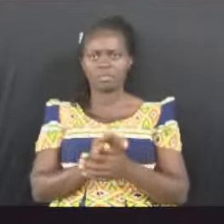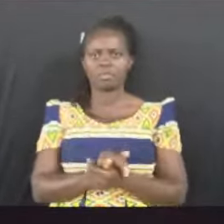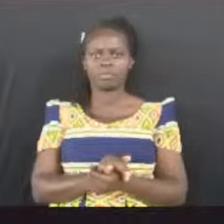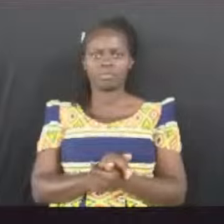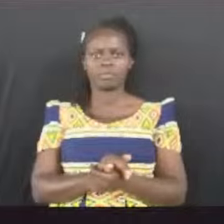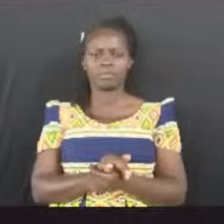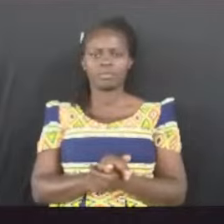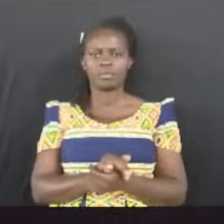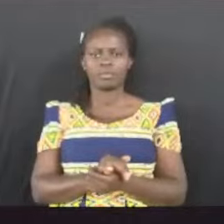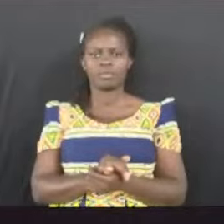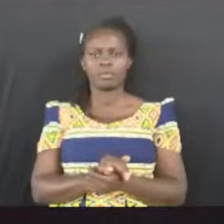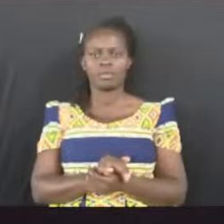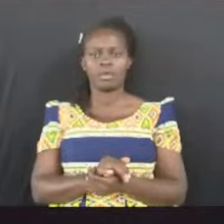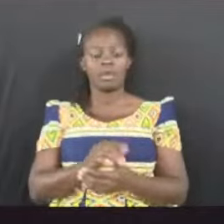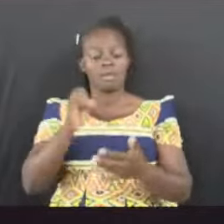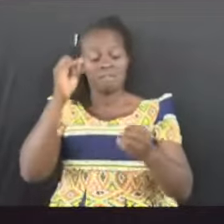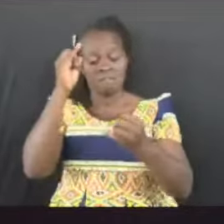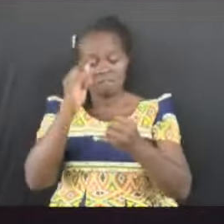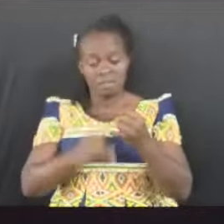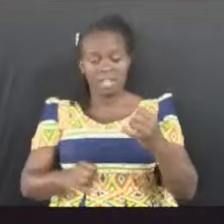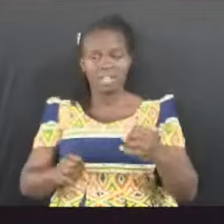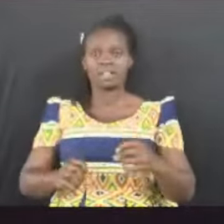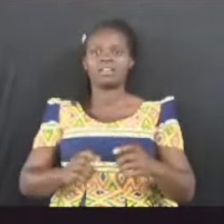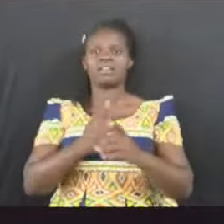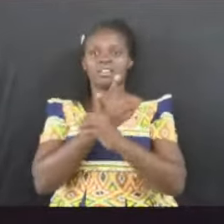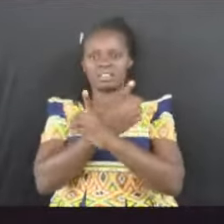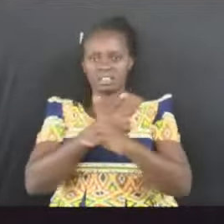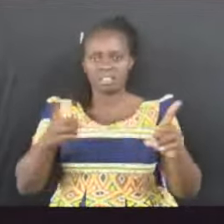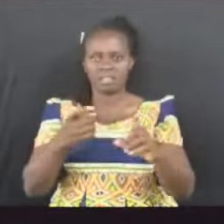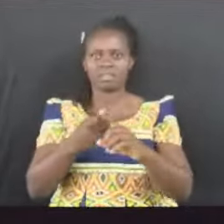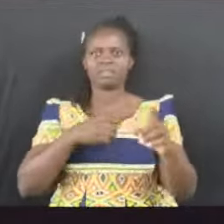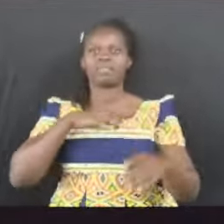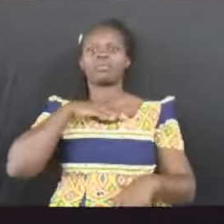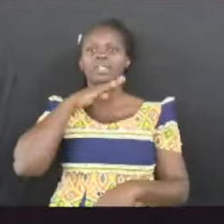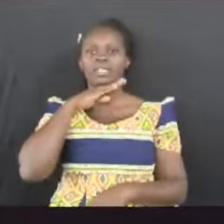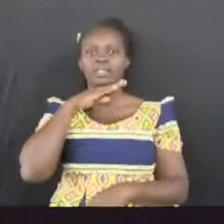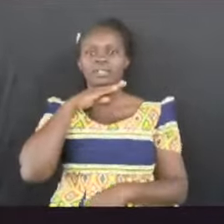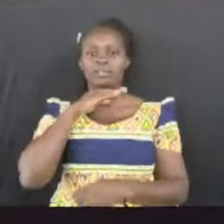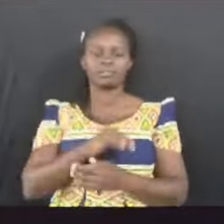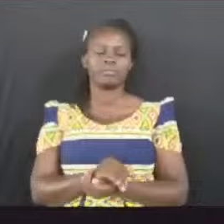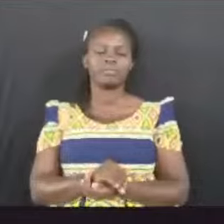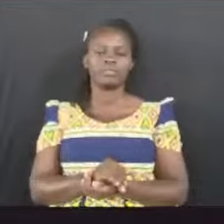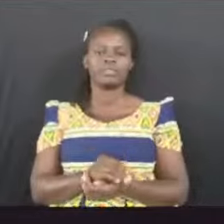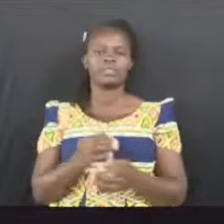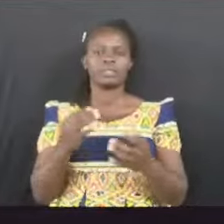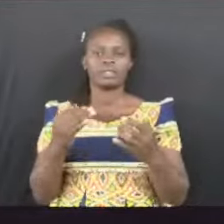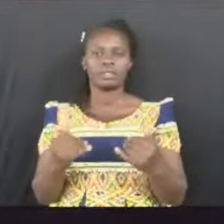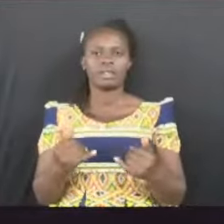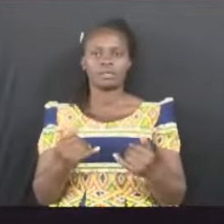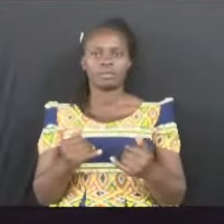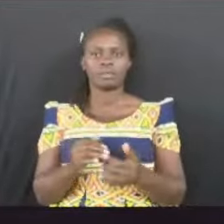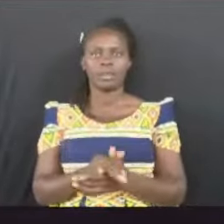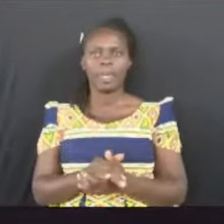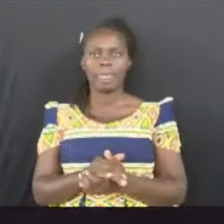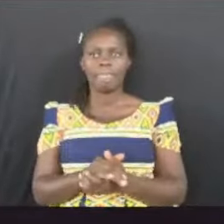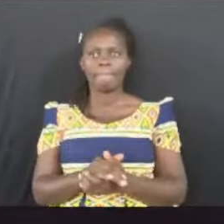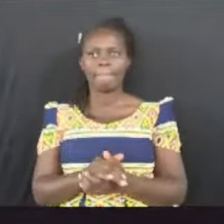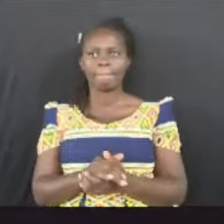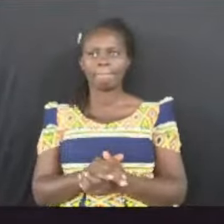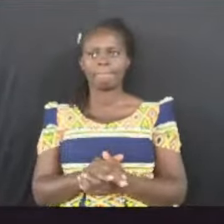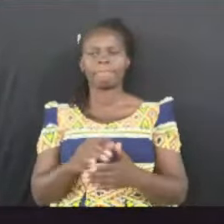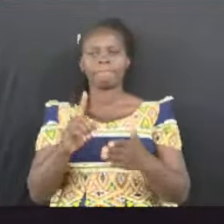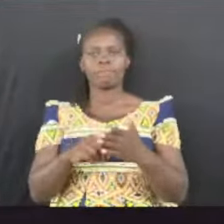and ultimately deliverance from death. Now, regardless of what would have happened